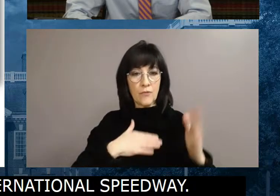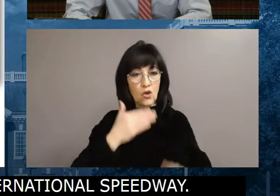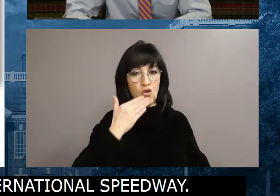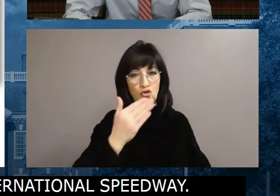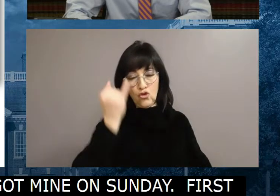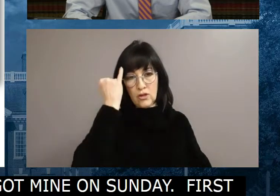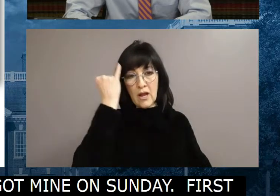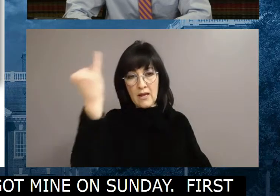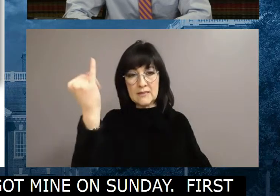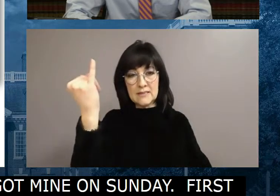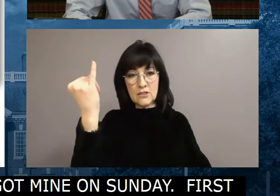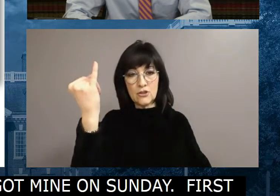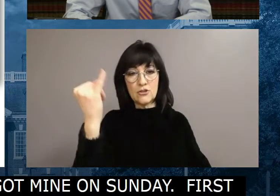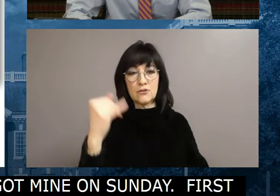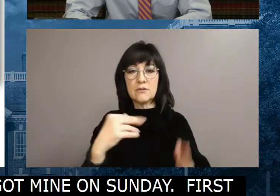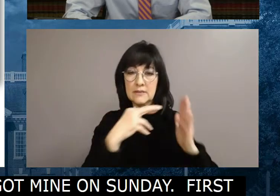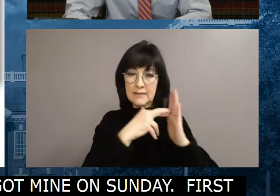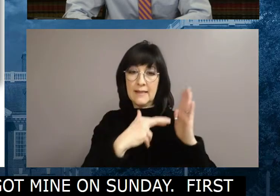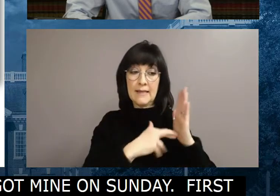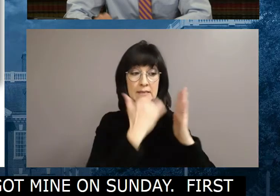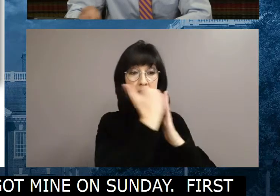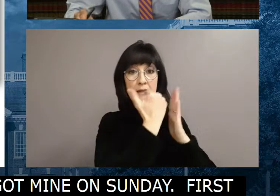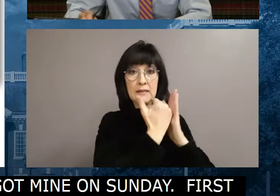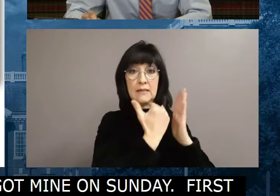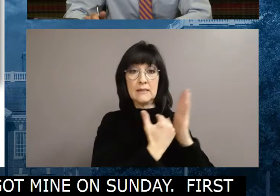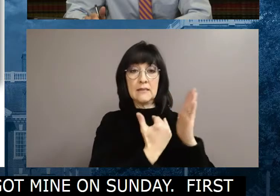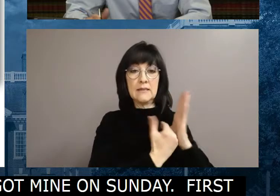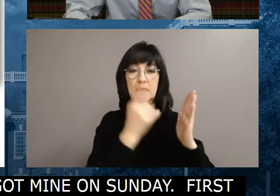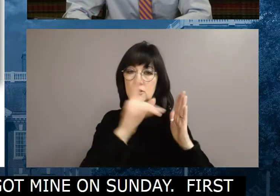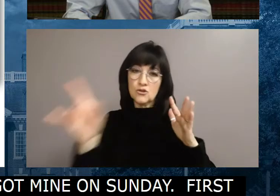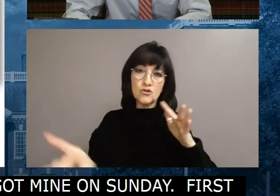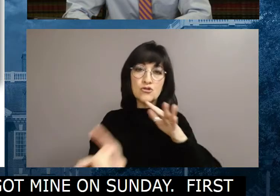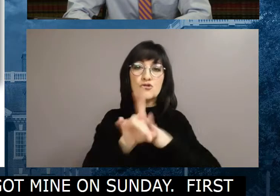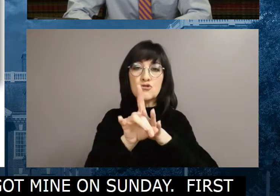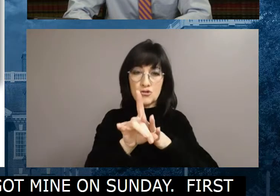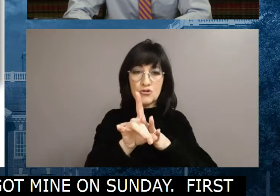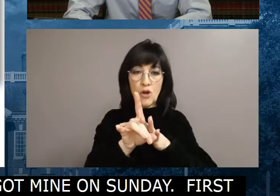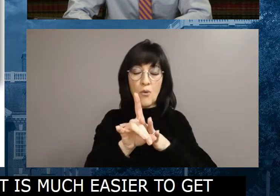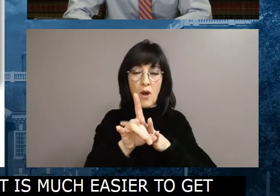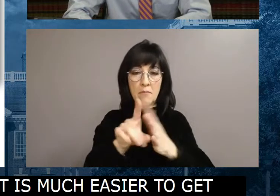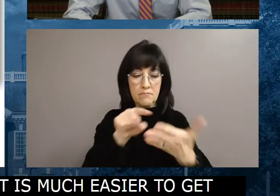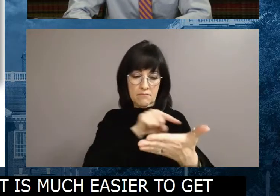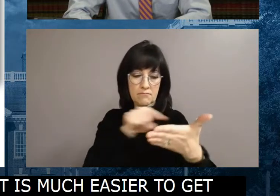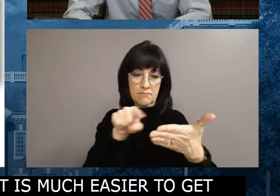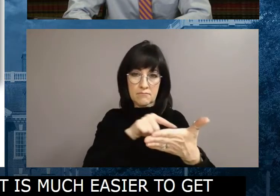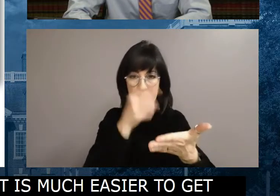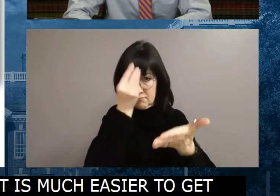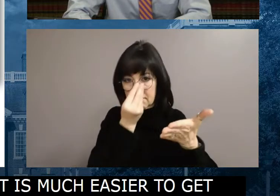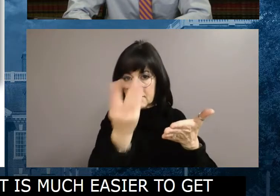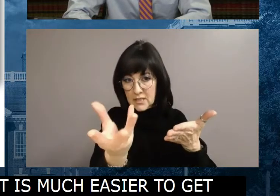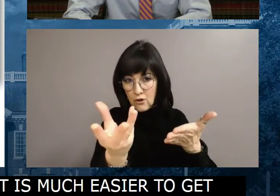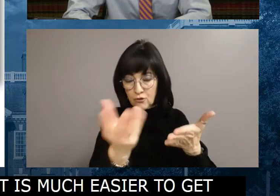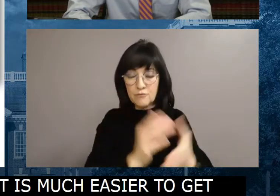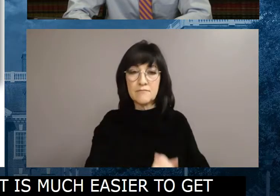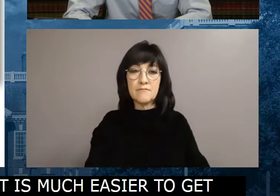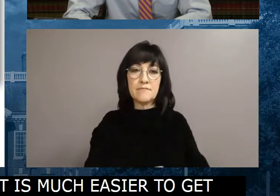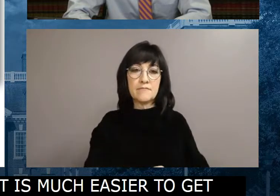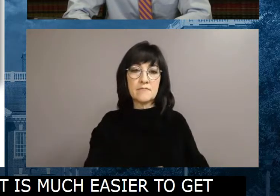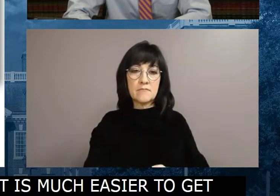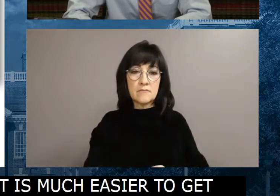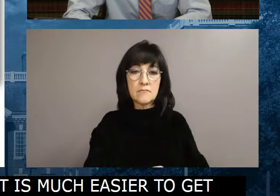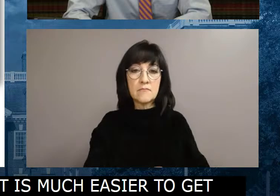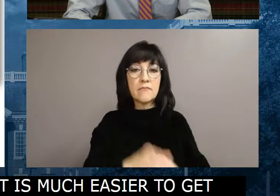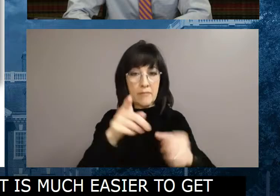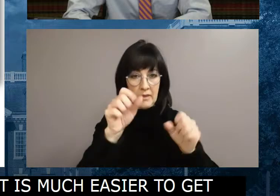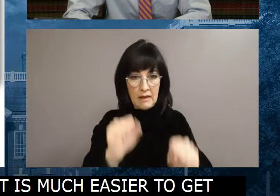registration lists, get you to one of our vaccination sites. If you're on that list, also contact your